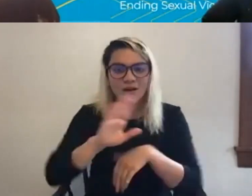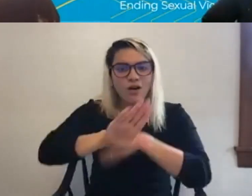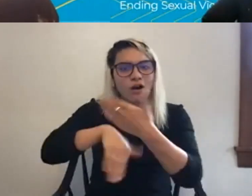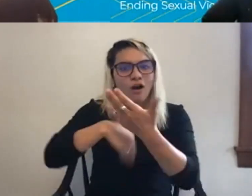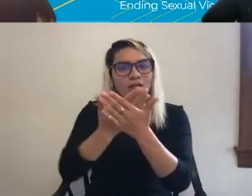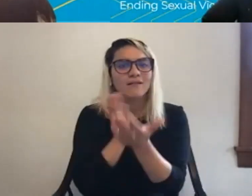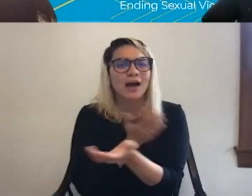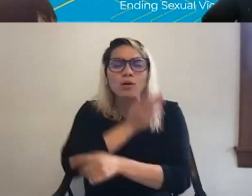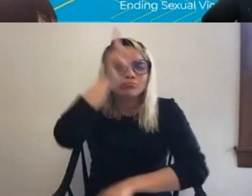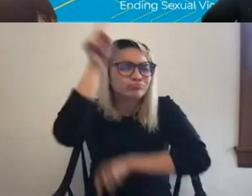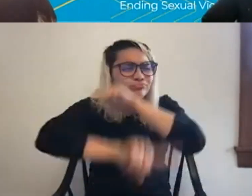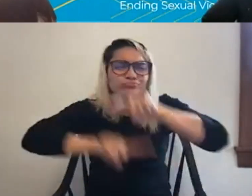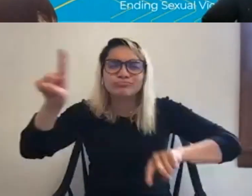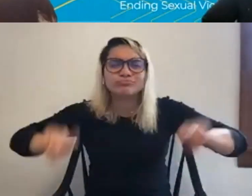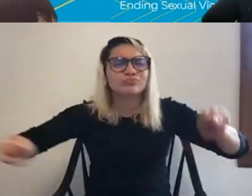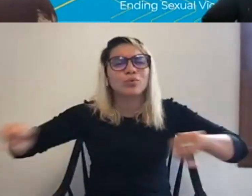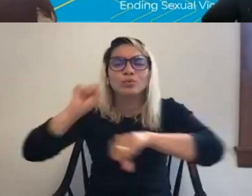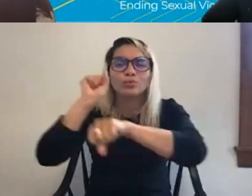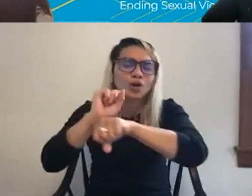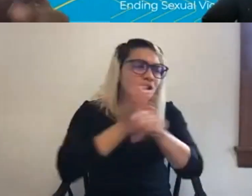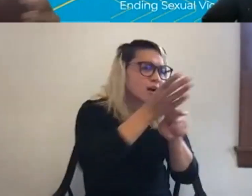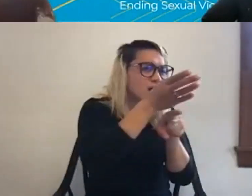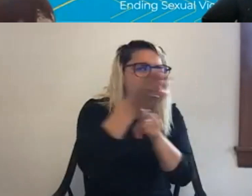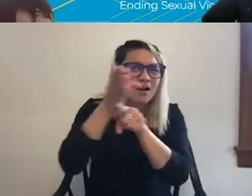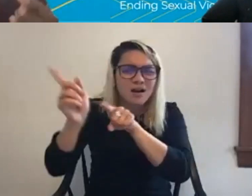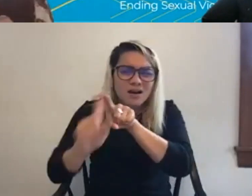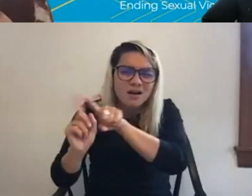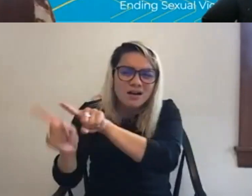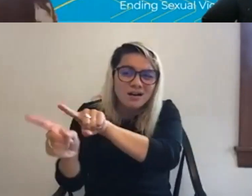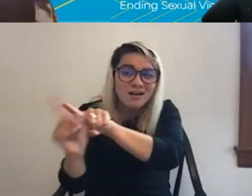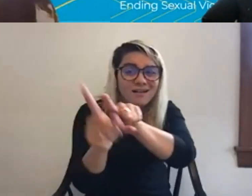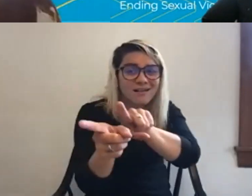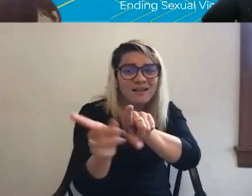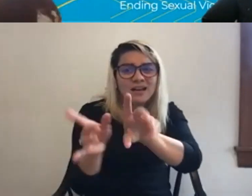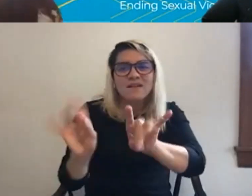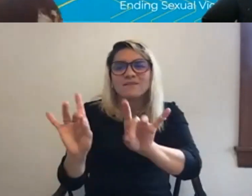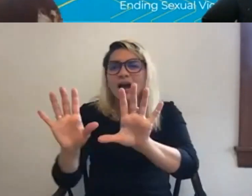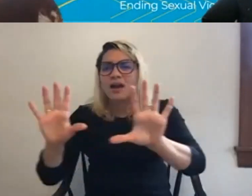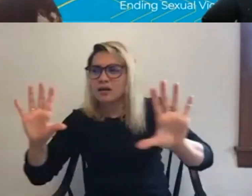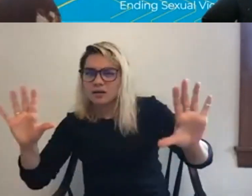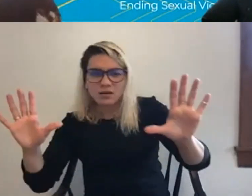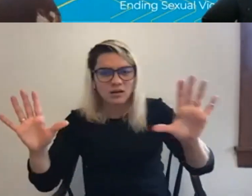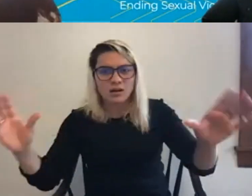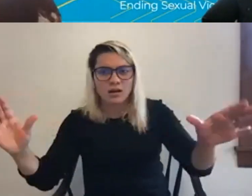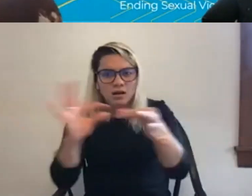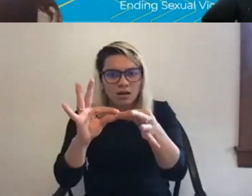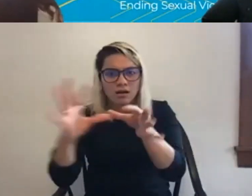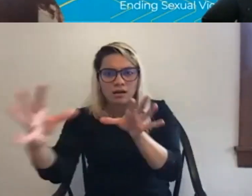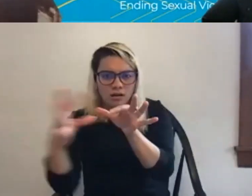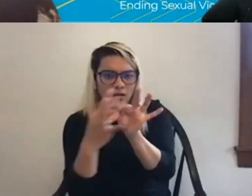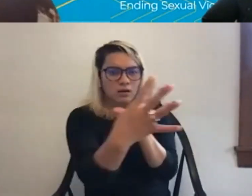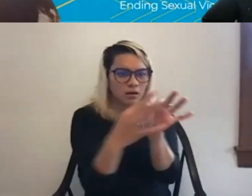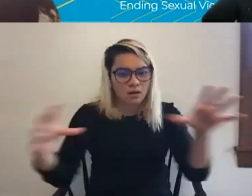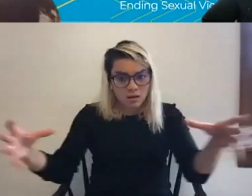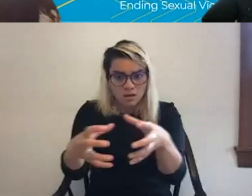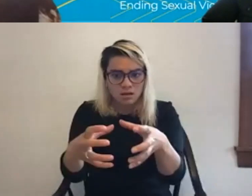in the world, and finding ways to connect to on-ramp them towards a point of being able to mobilize towards that